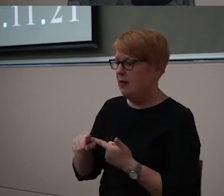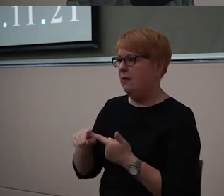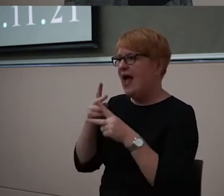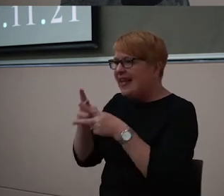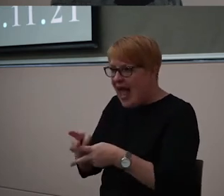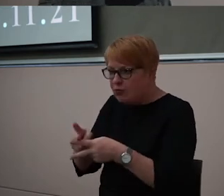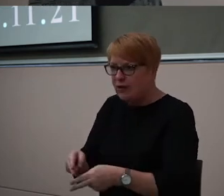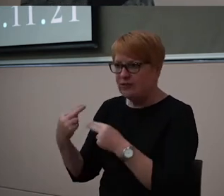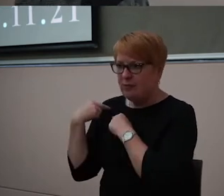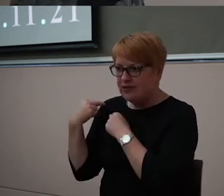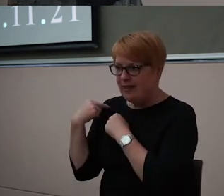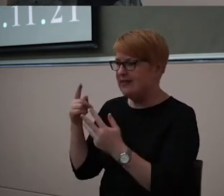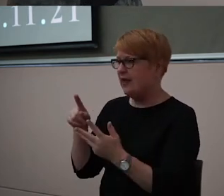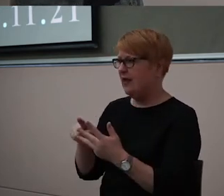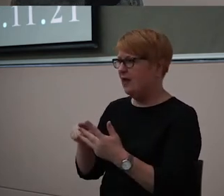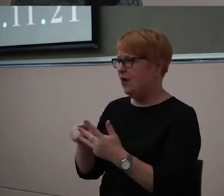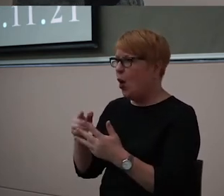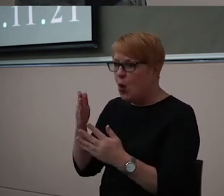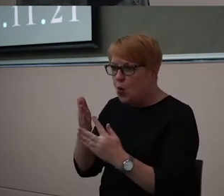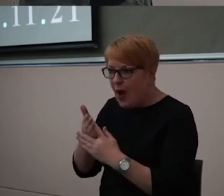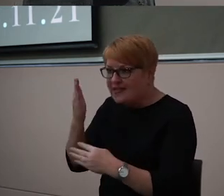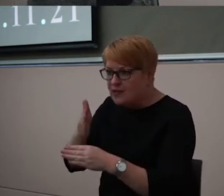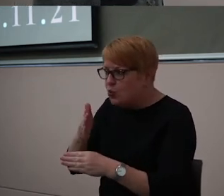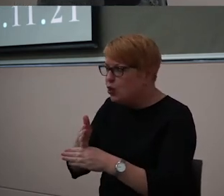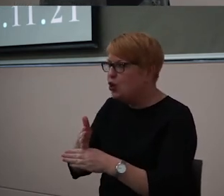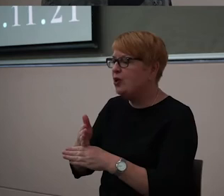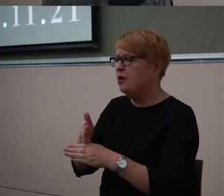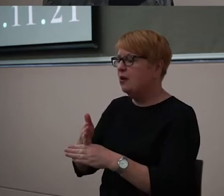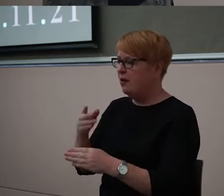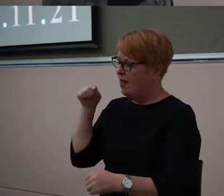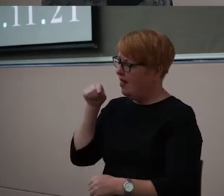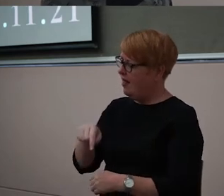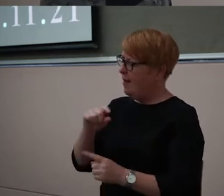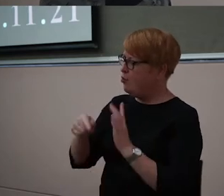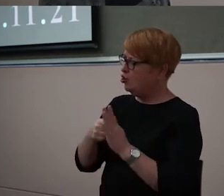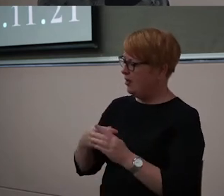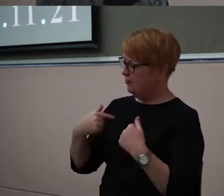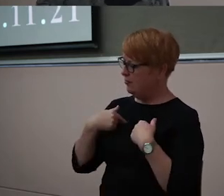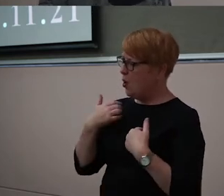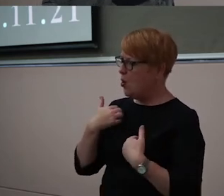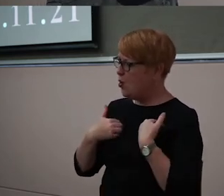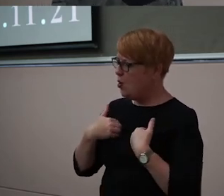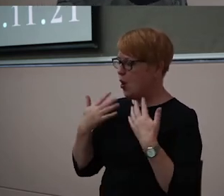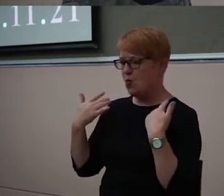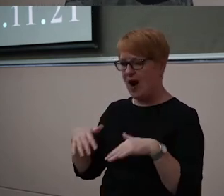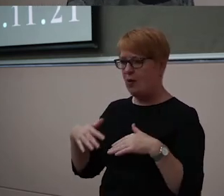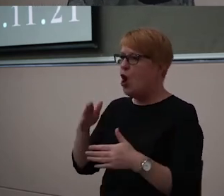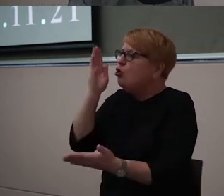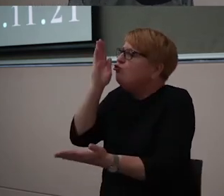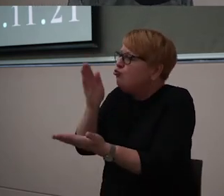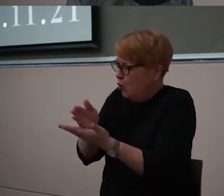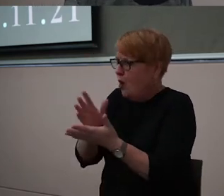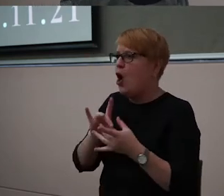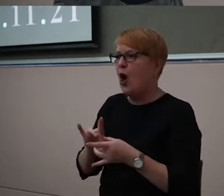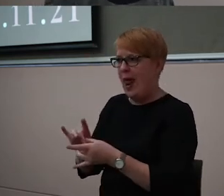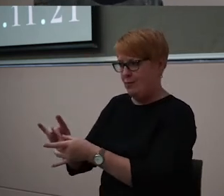to work. And what has really inspired me about that project is that it's been a real true collaboration. It's not just been a case